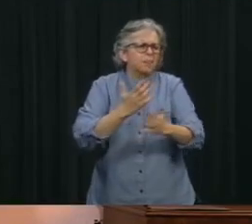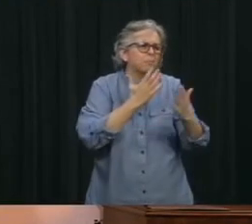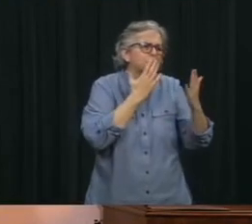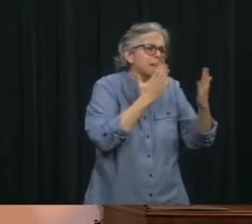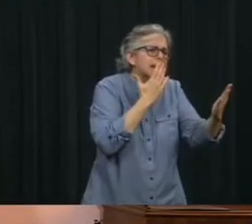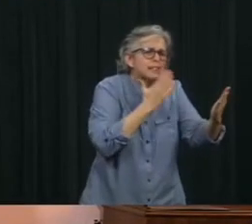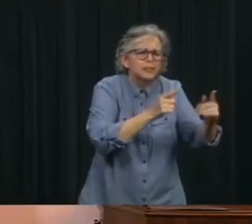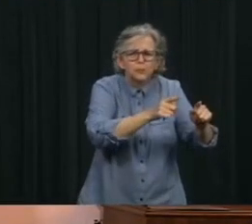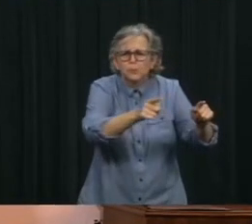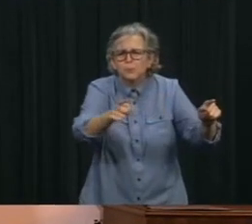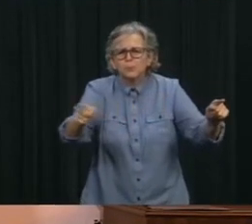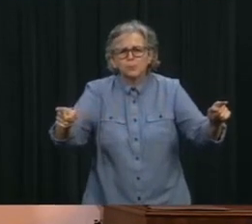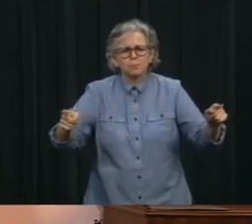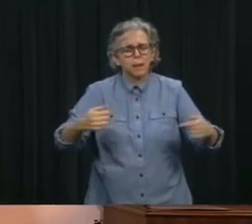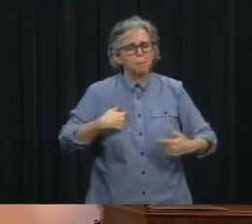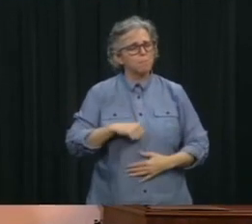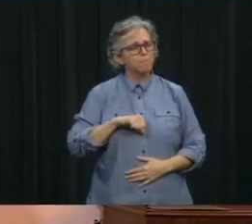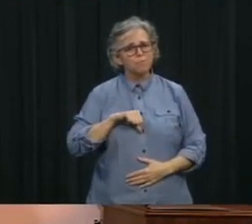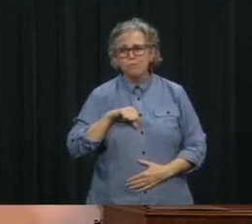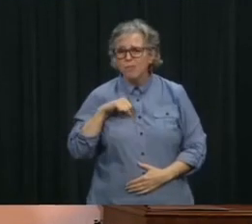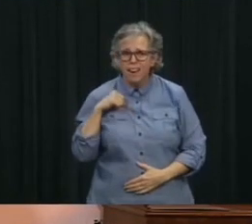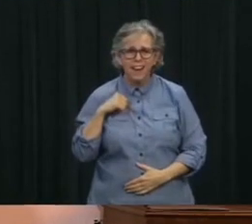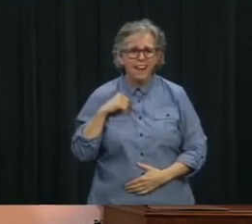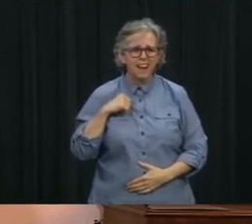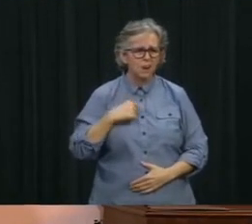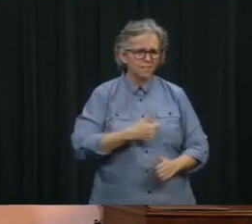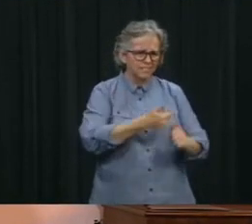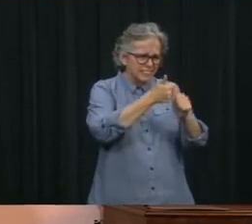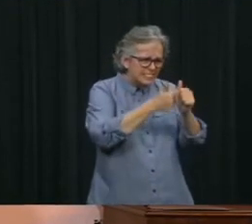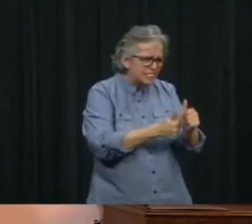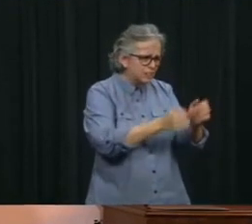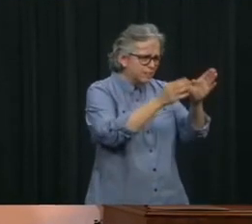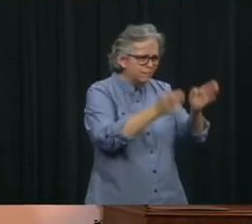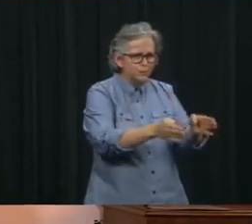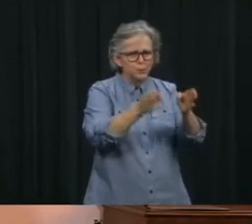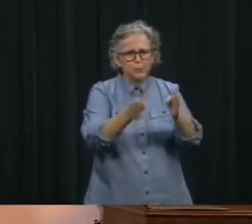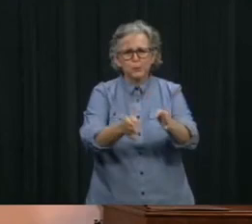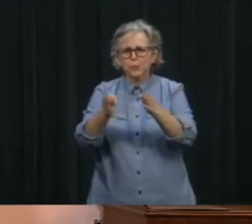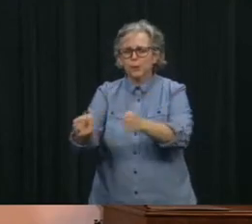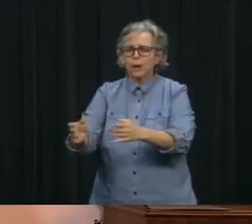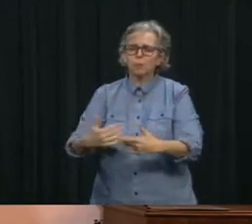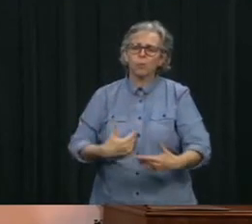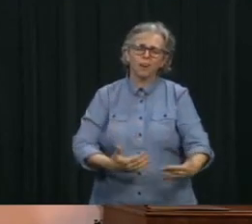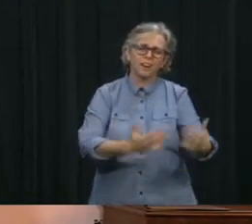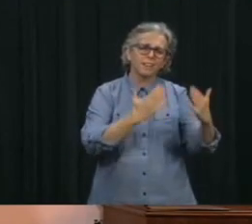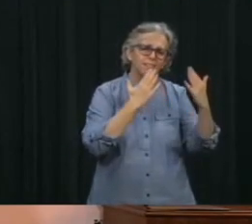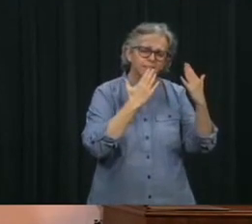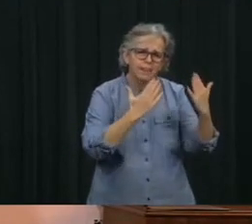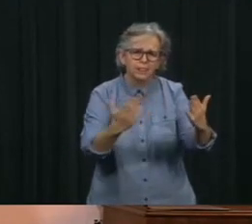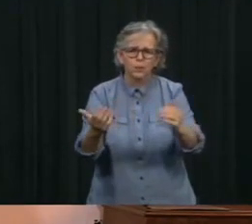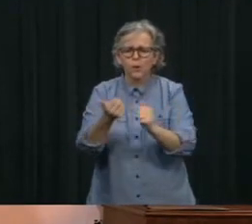I'm proud of each and every one of you. I'm grateful for what you do.